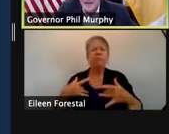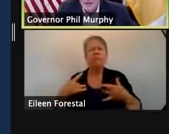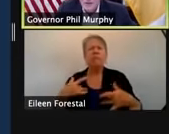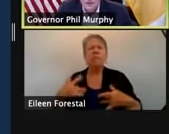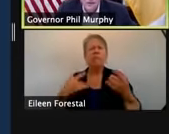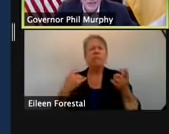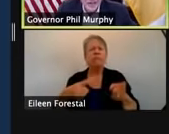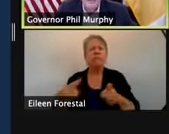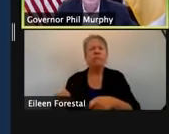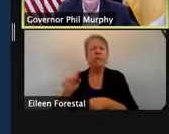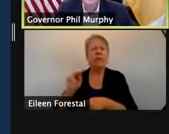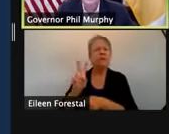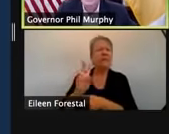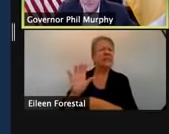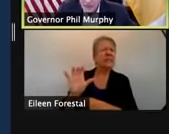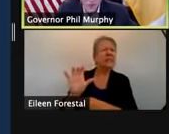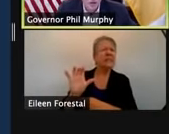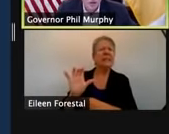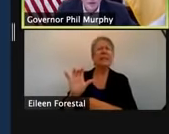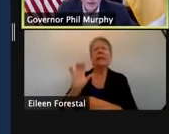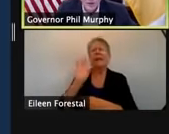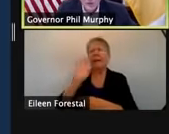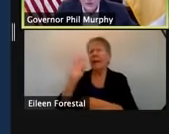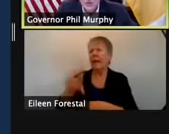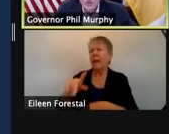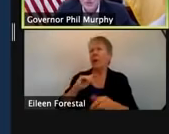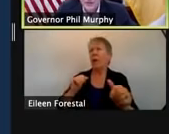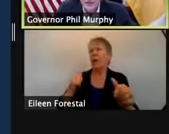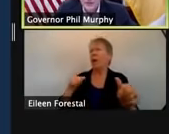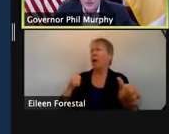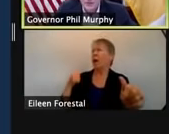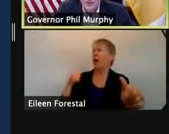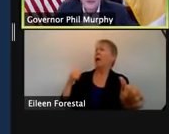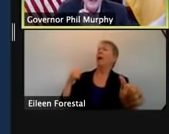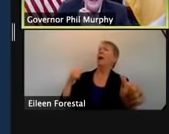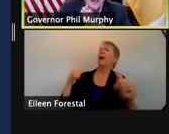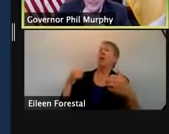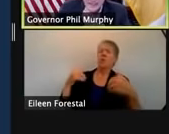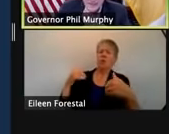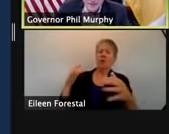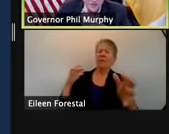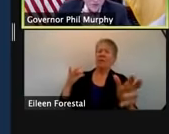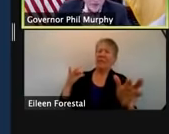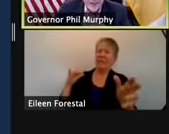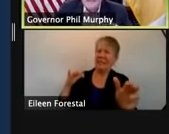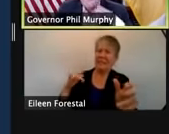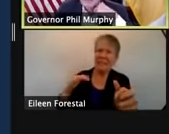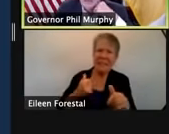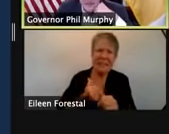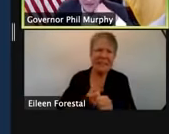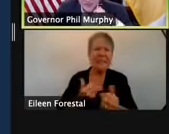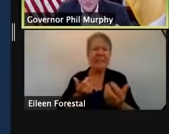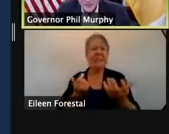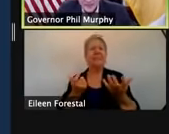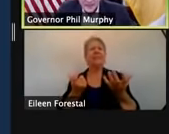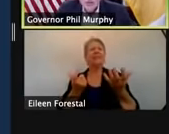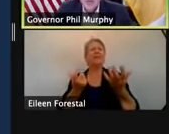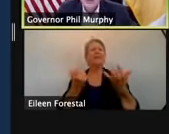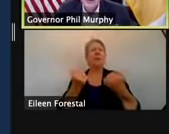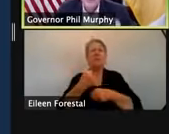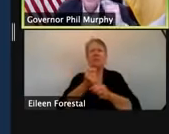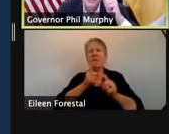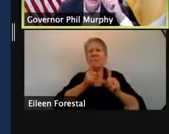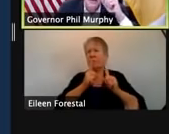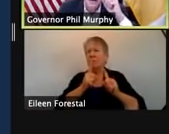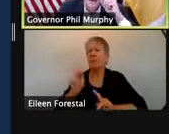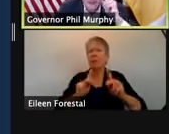months-long backlog of transactions and ensuring that all customers can have their business attended to in a timely fashion. And she's